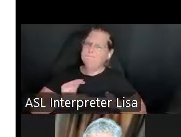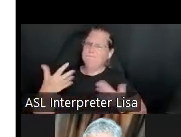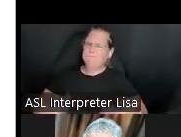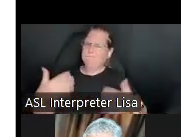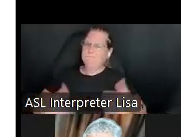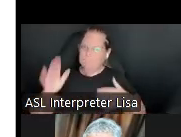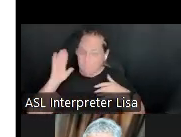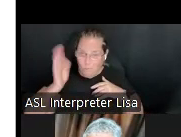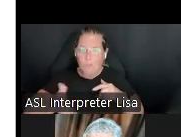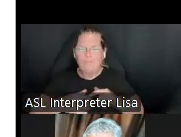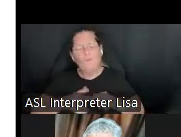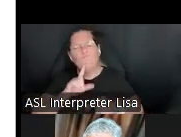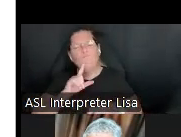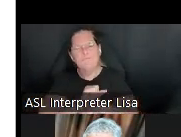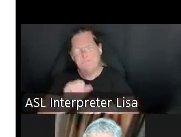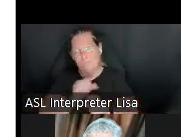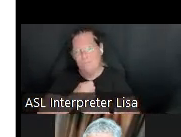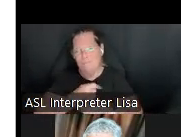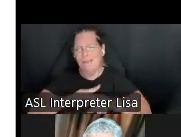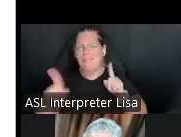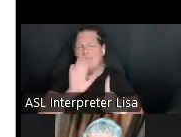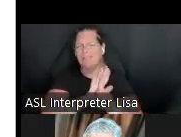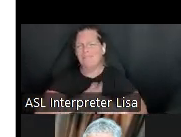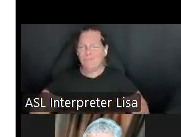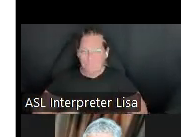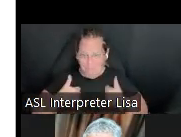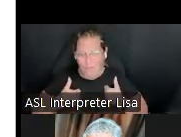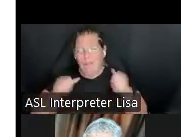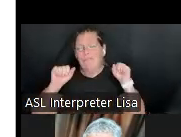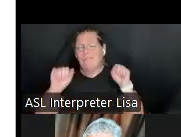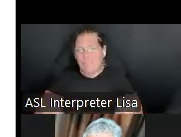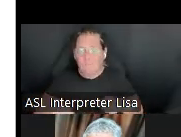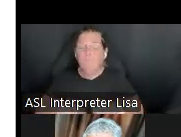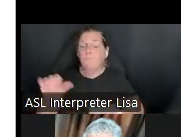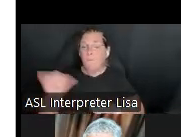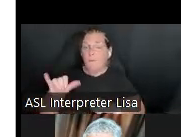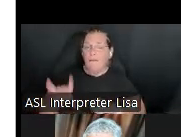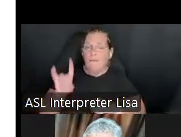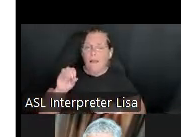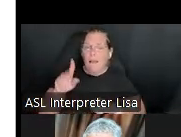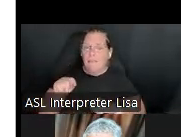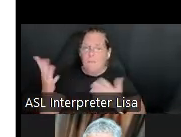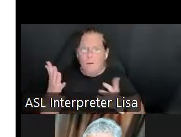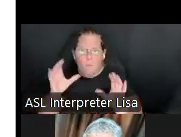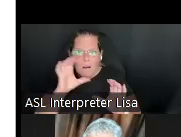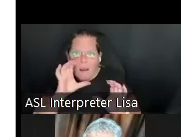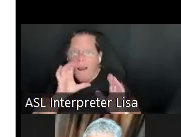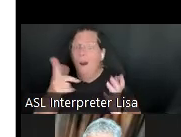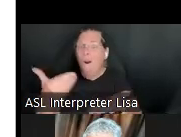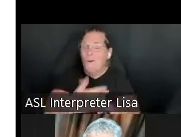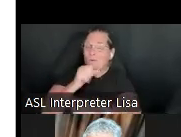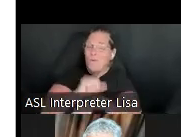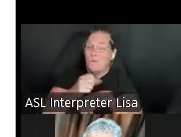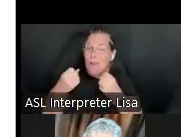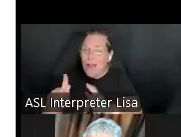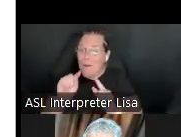It really can make a difference in someone's life, and also find out about new job opportunities that are